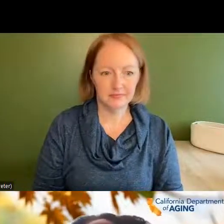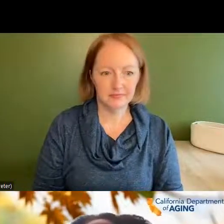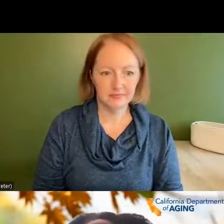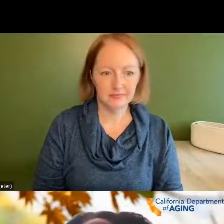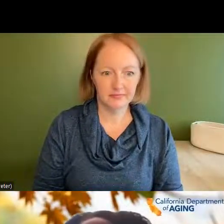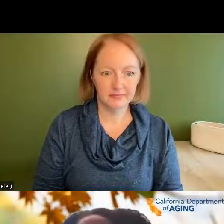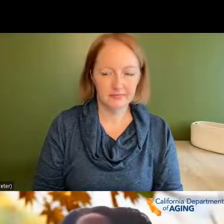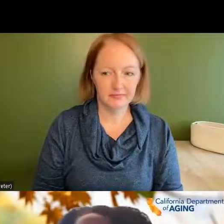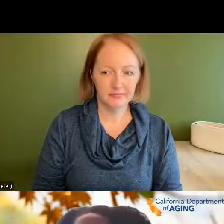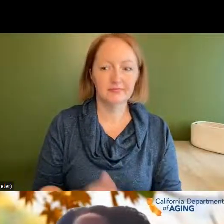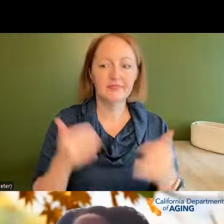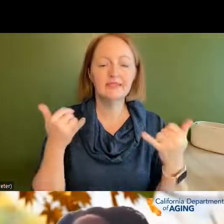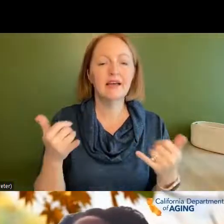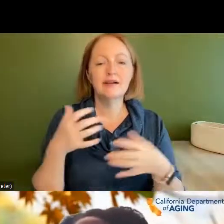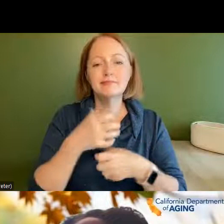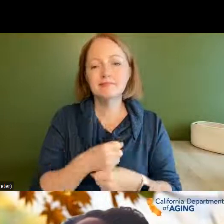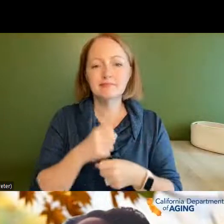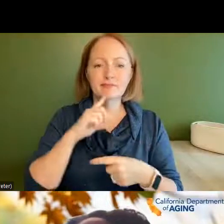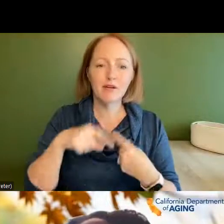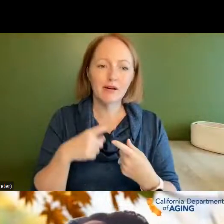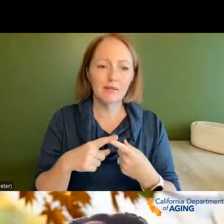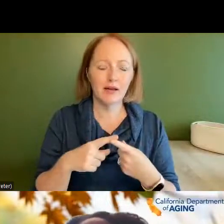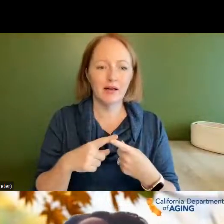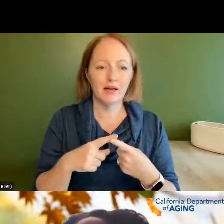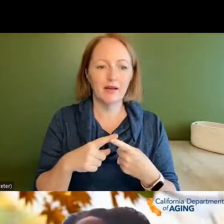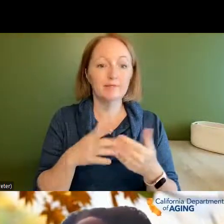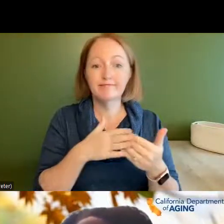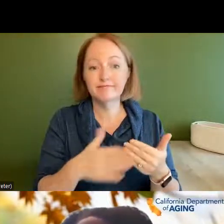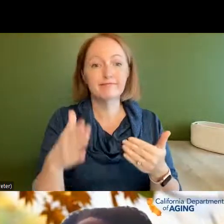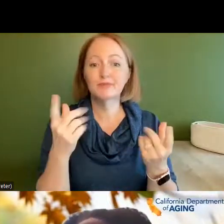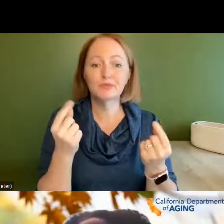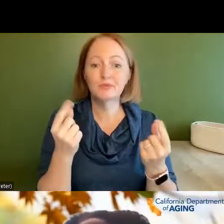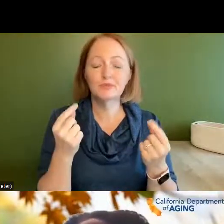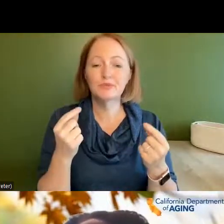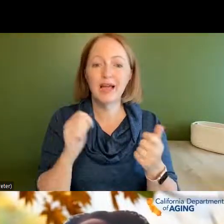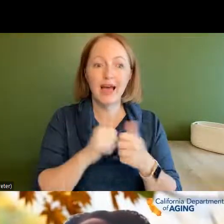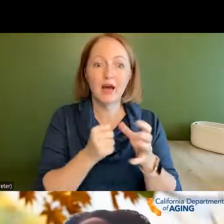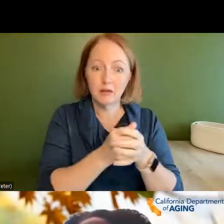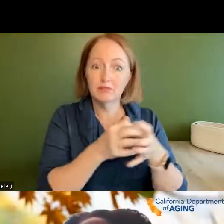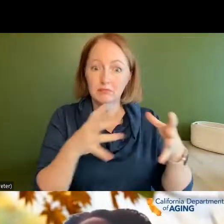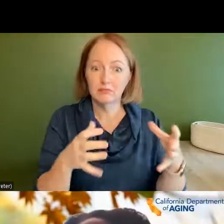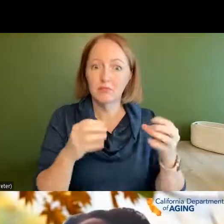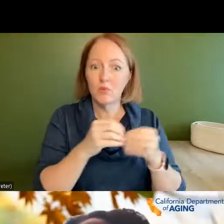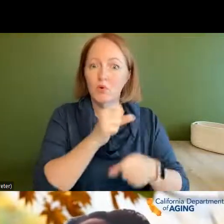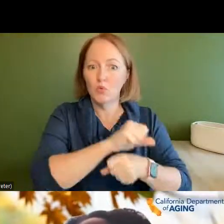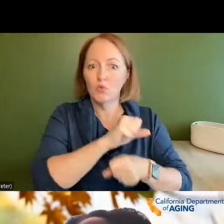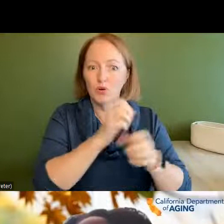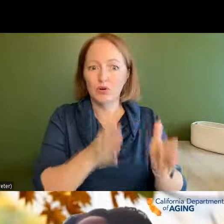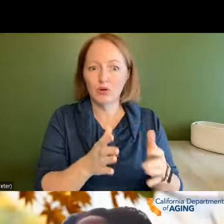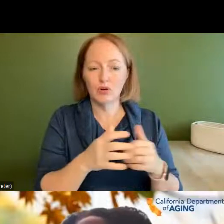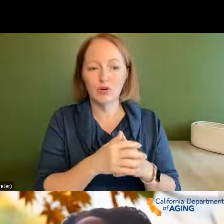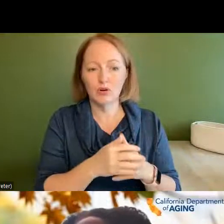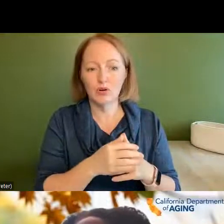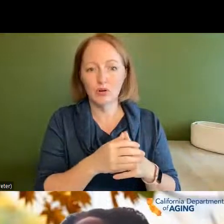So now I'm just going to briefly talk about the path forward for building up the workforce and talk